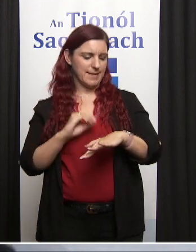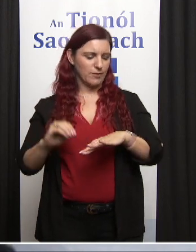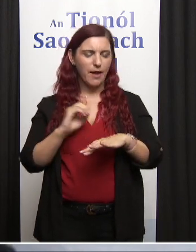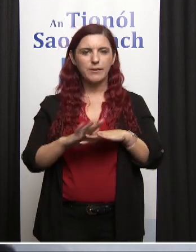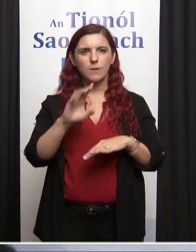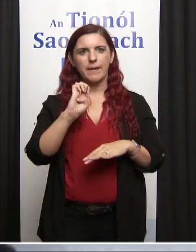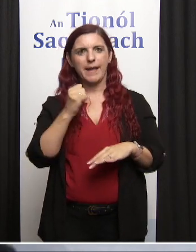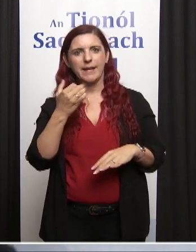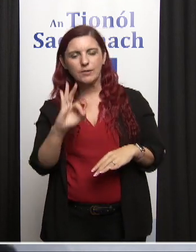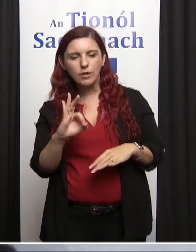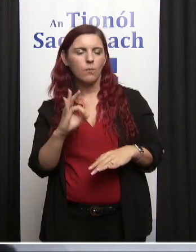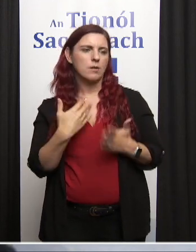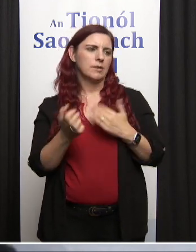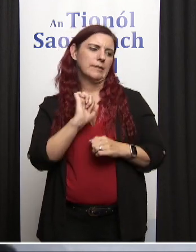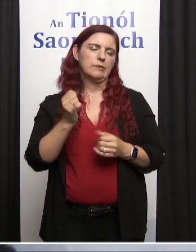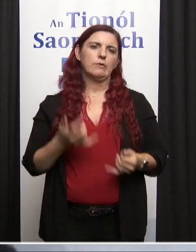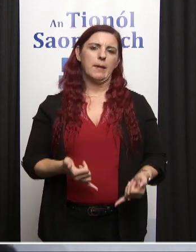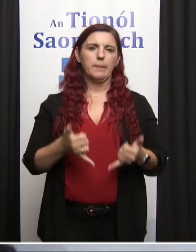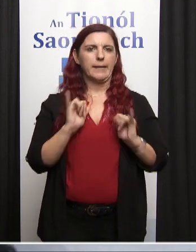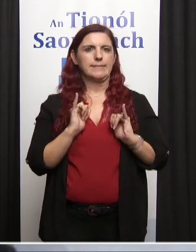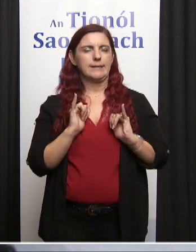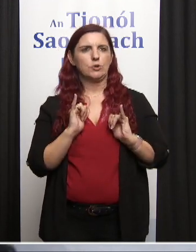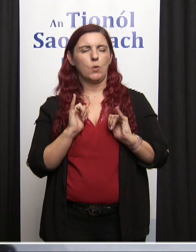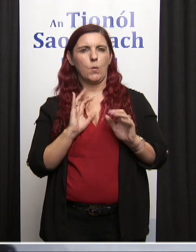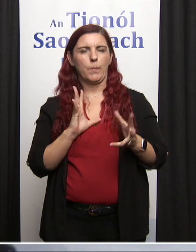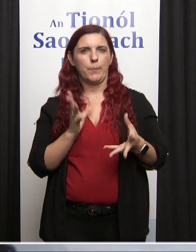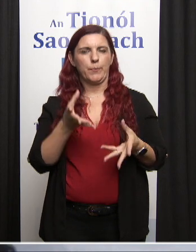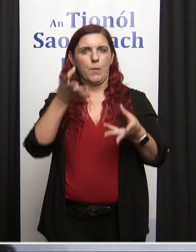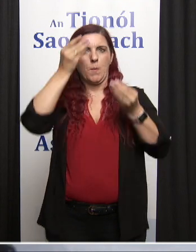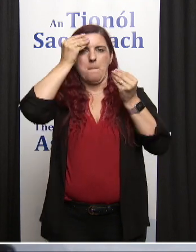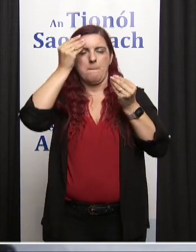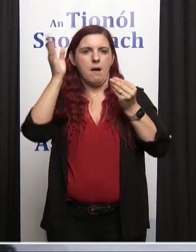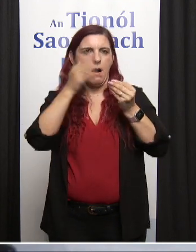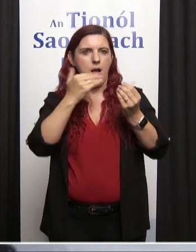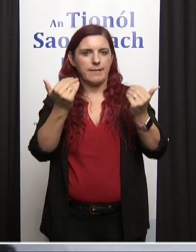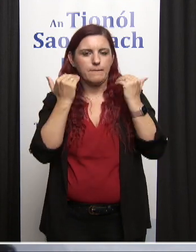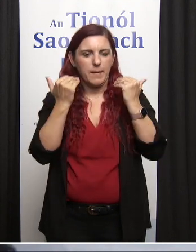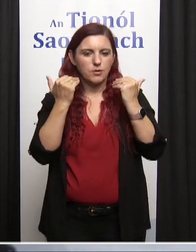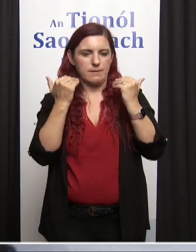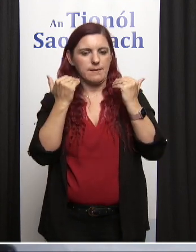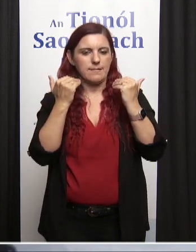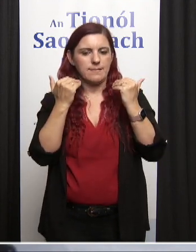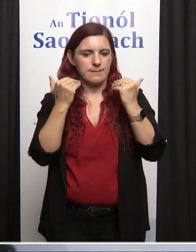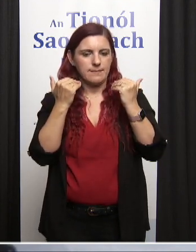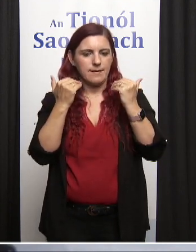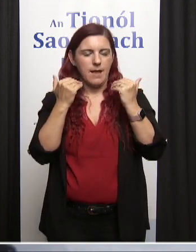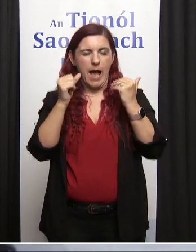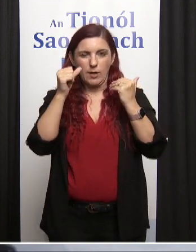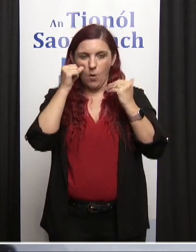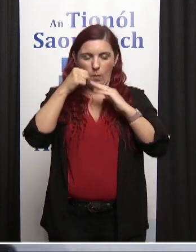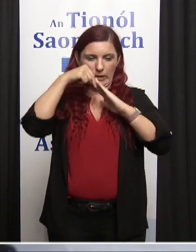EAG is your ability to assimilate all this information. It's multi-layered,